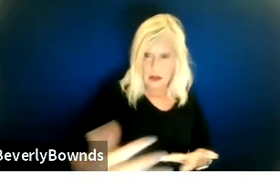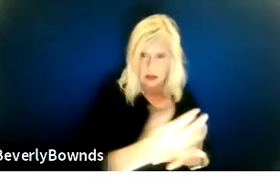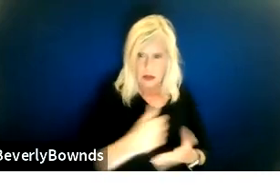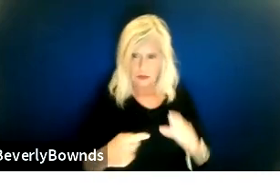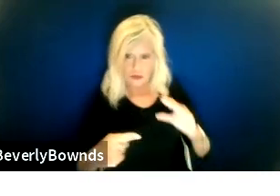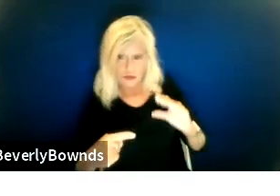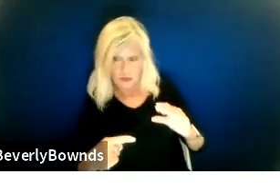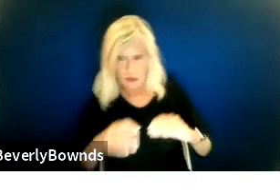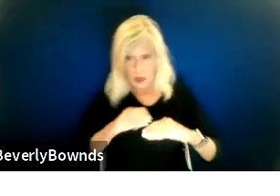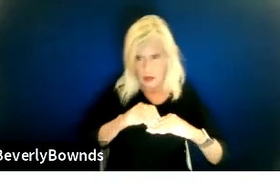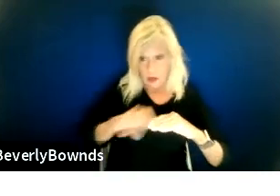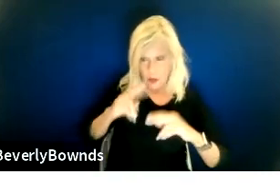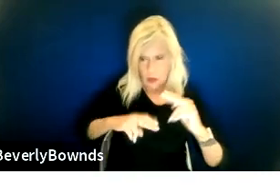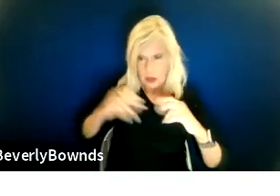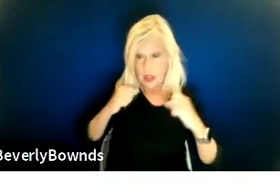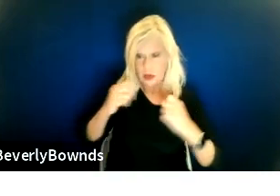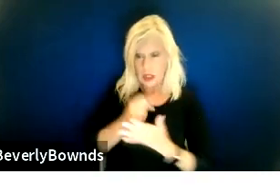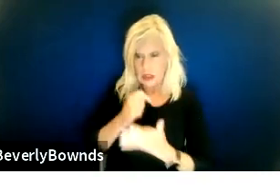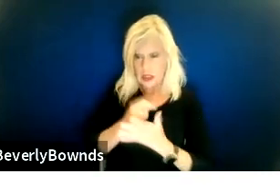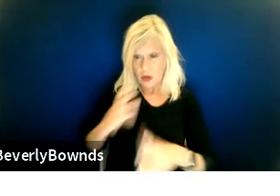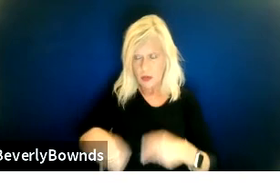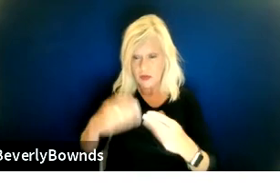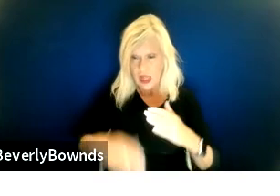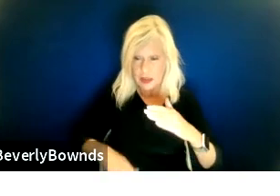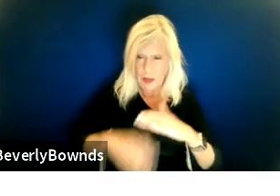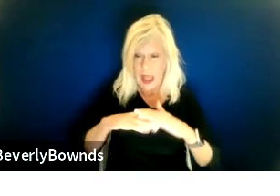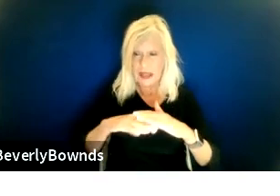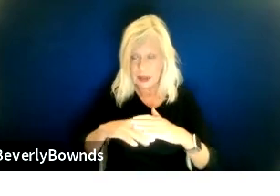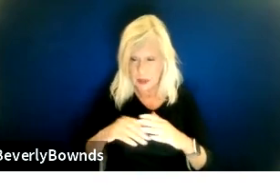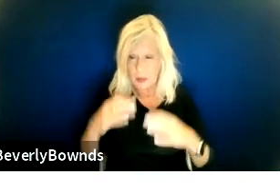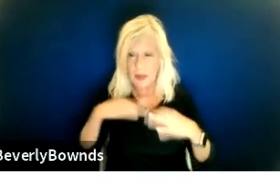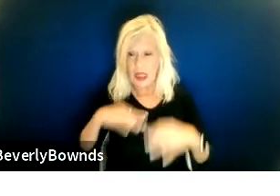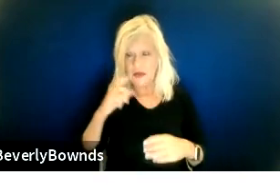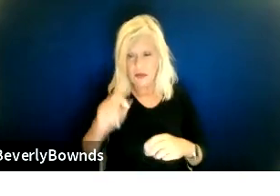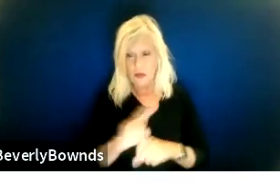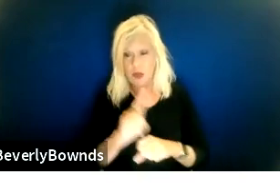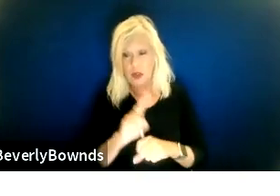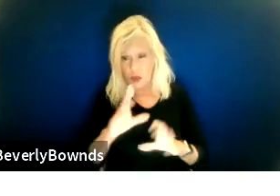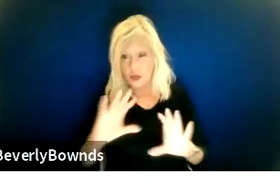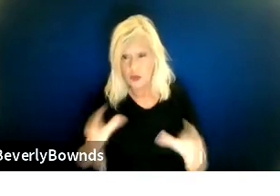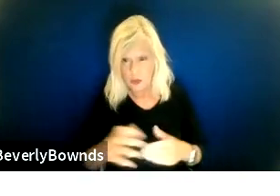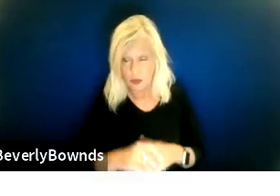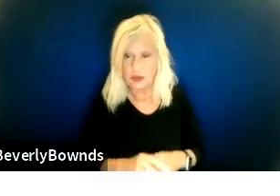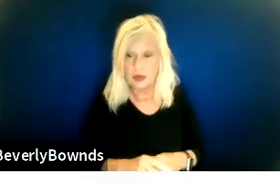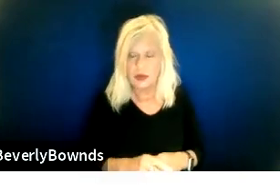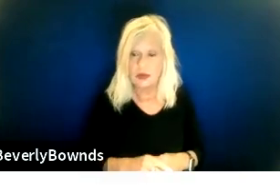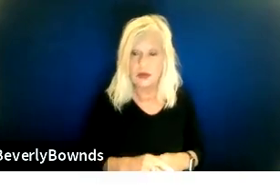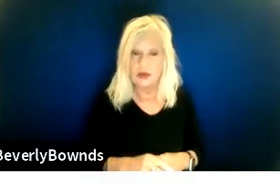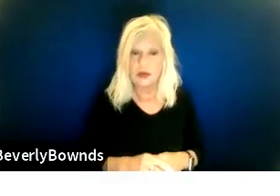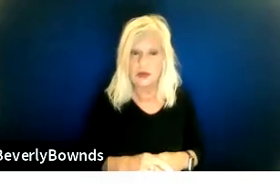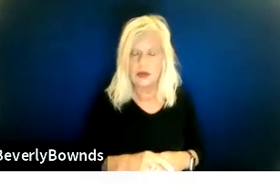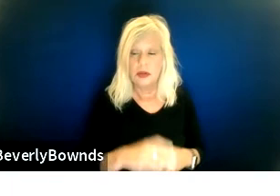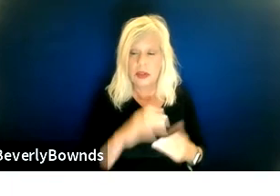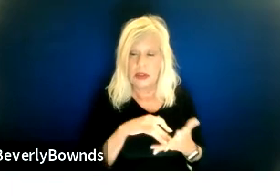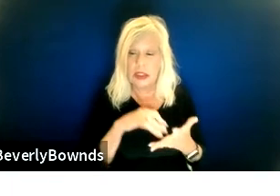exercise therapies that provide maximum clinical benefit for these user populations. And by building out these studies,